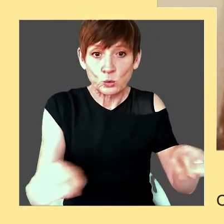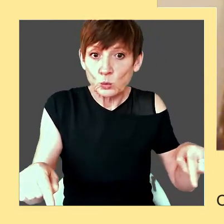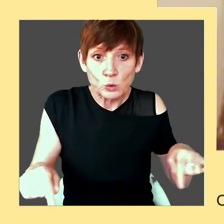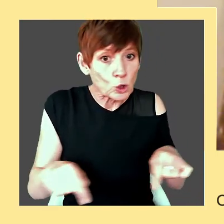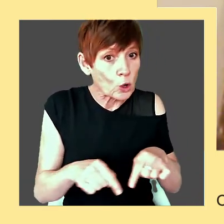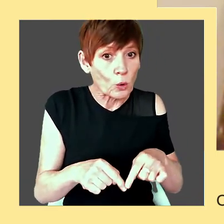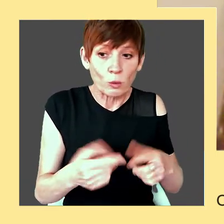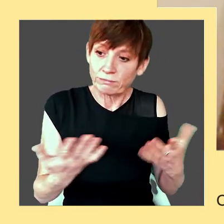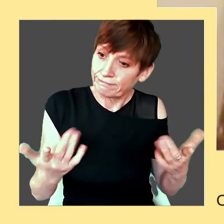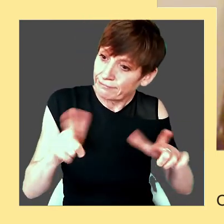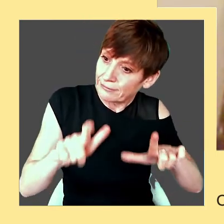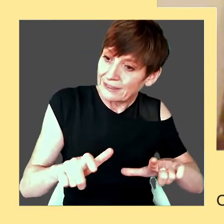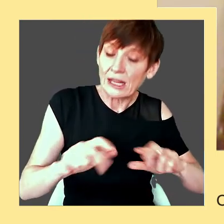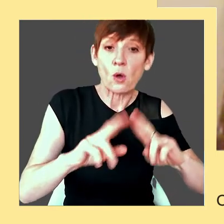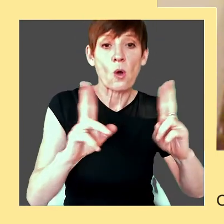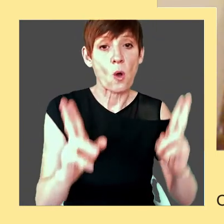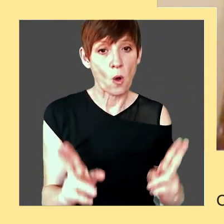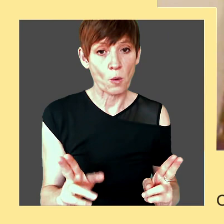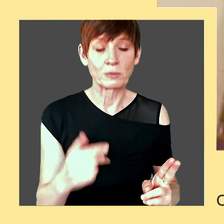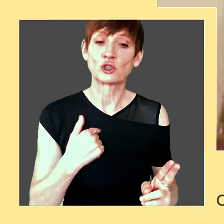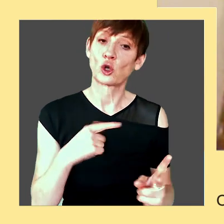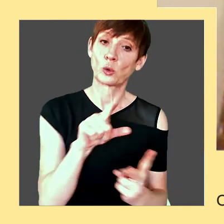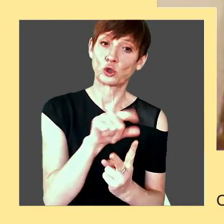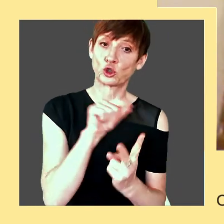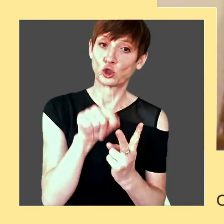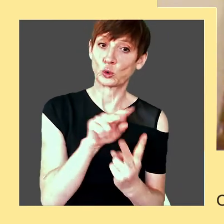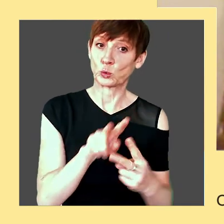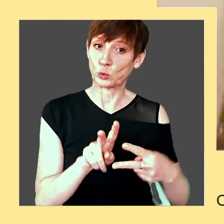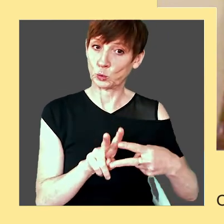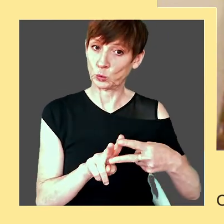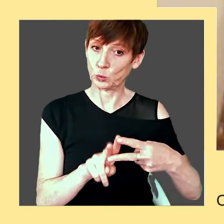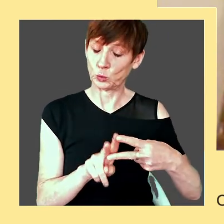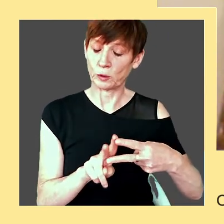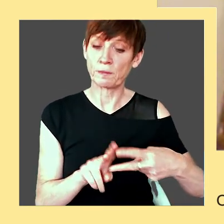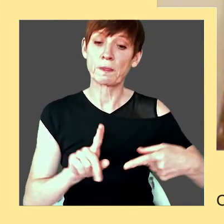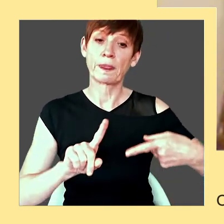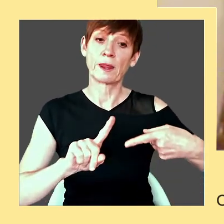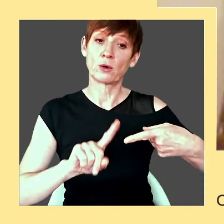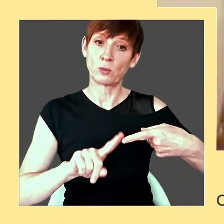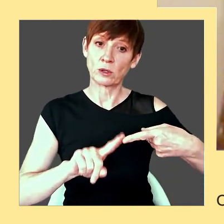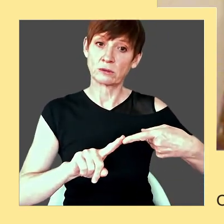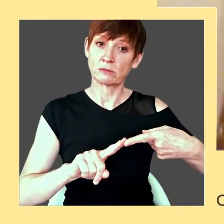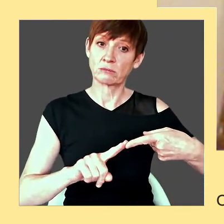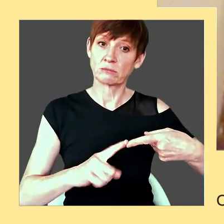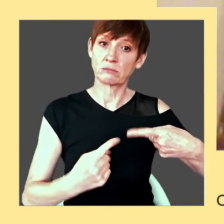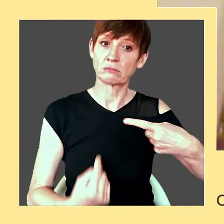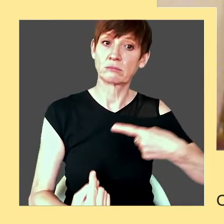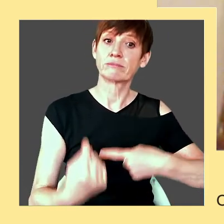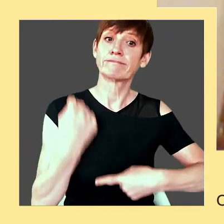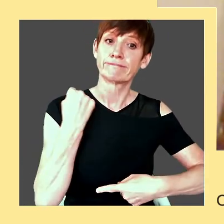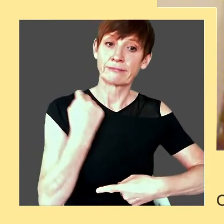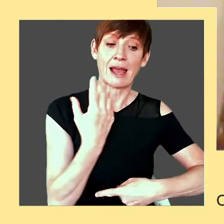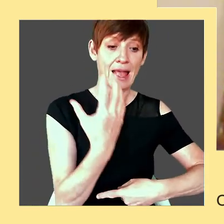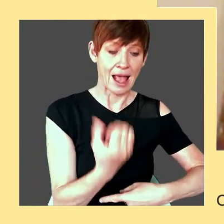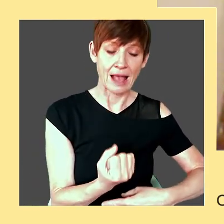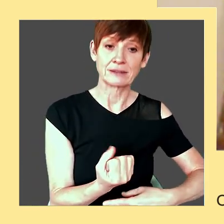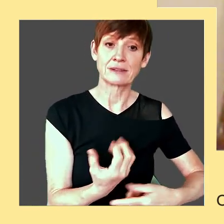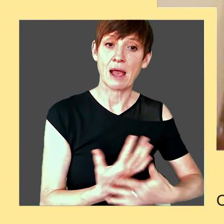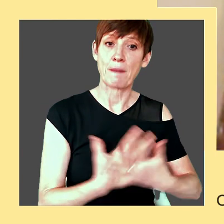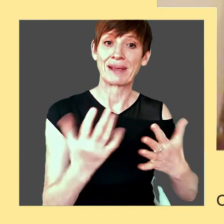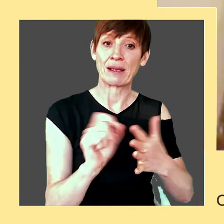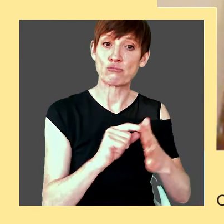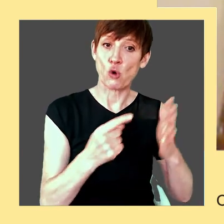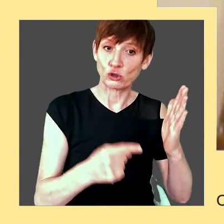home. I choose two things. One, I had a big project on reading, so I start reading